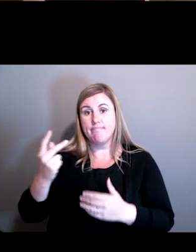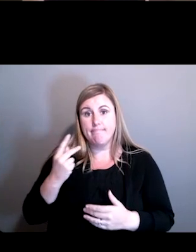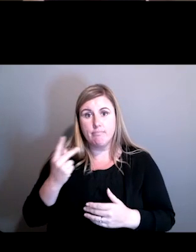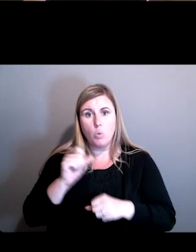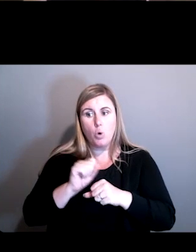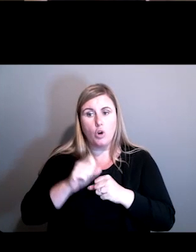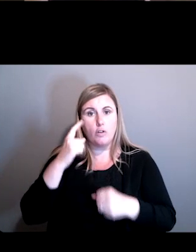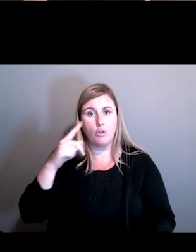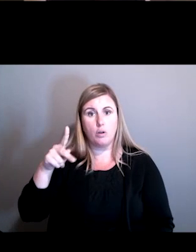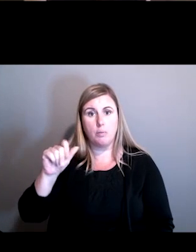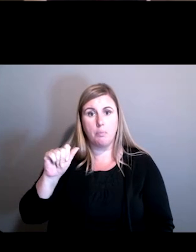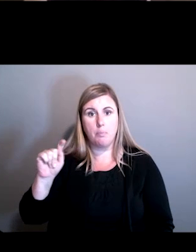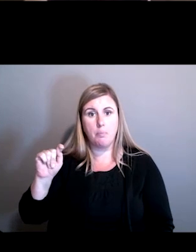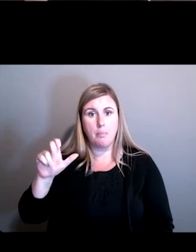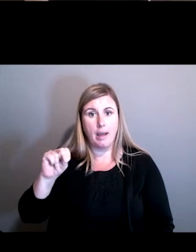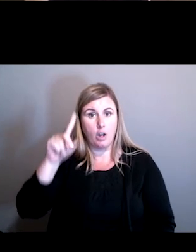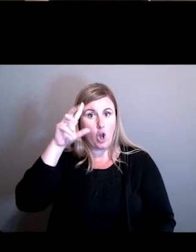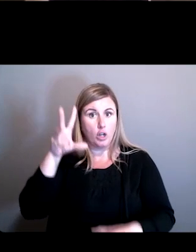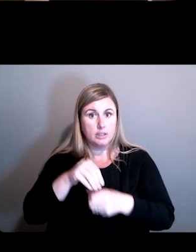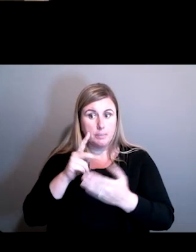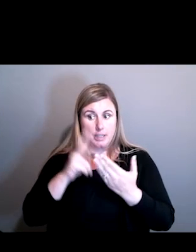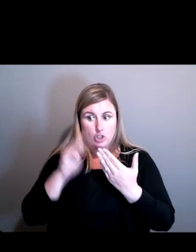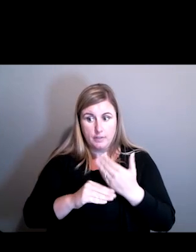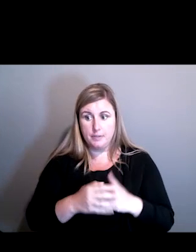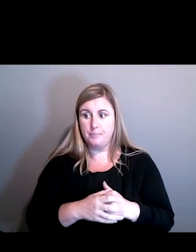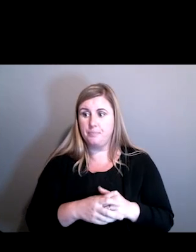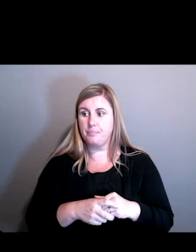Cheryl and I work for the Patent Autism Initiative.